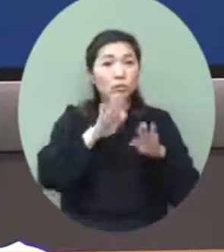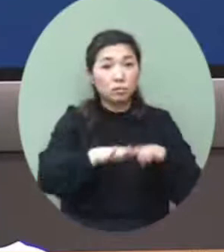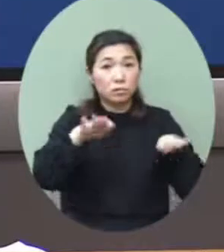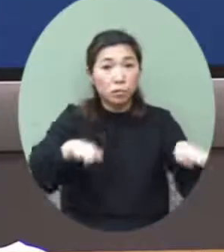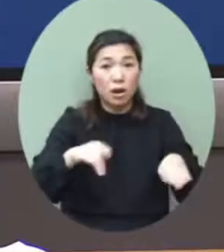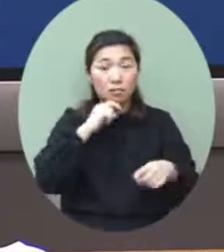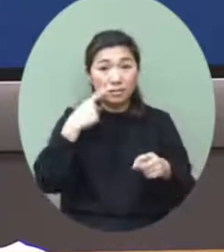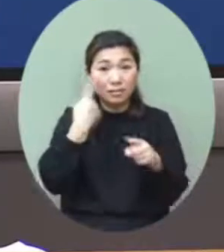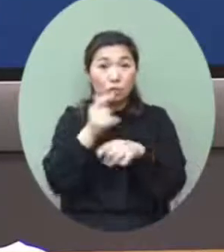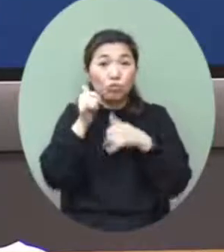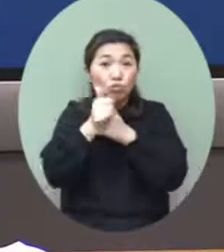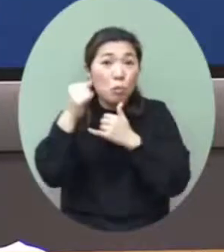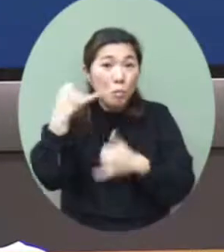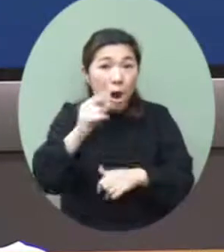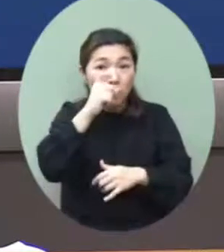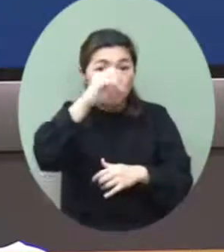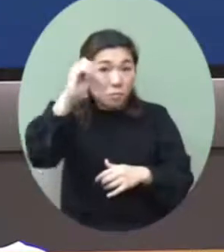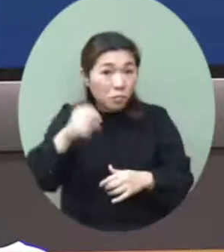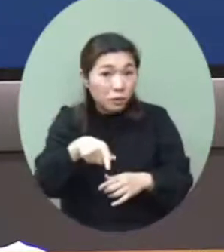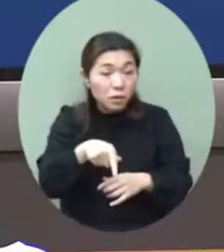achieved